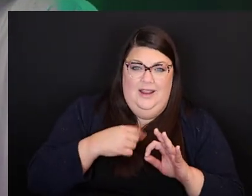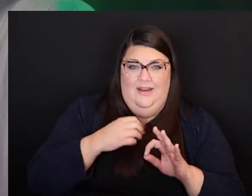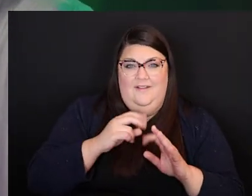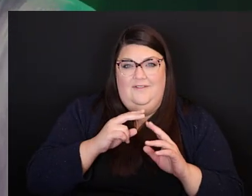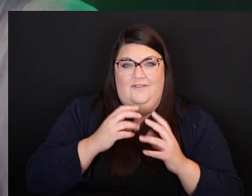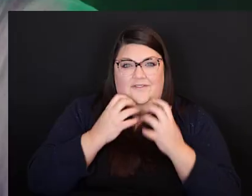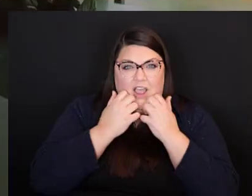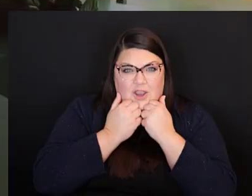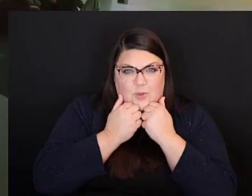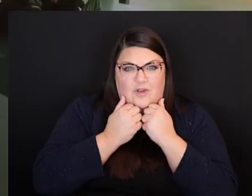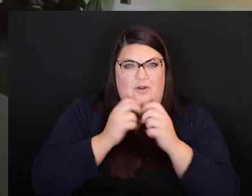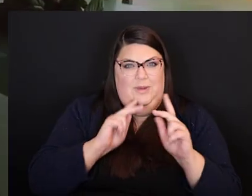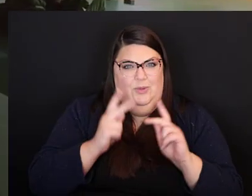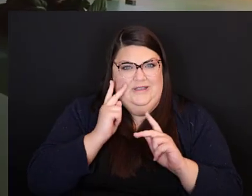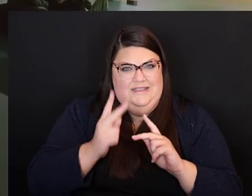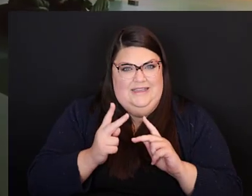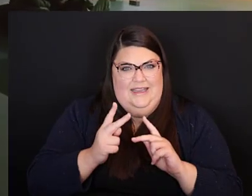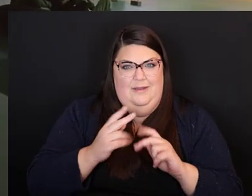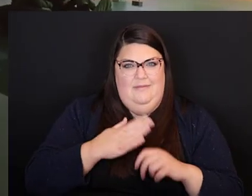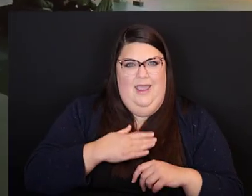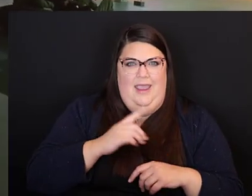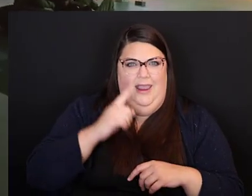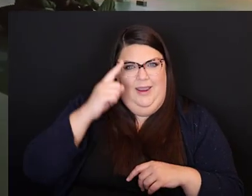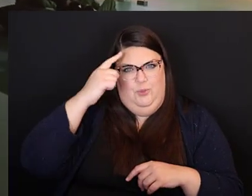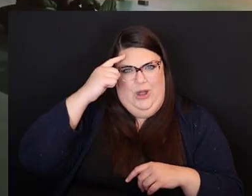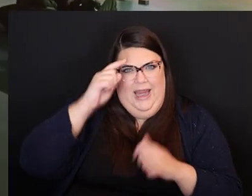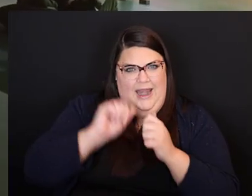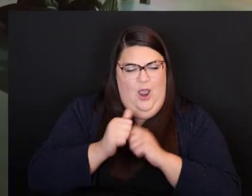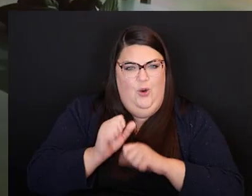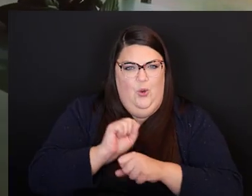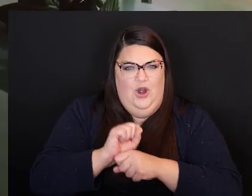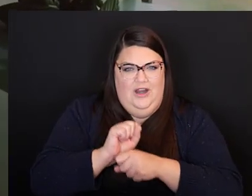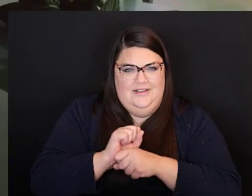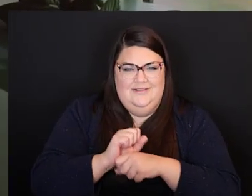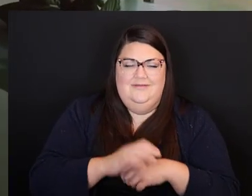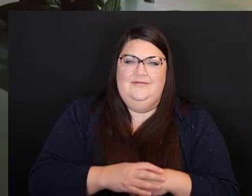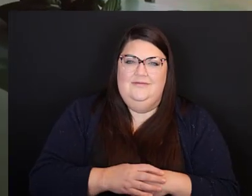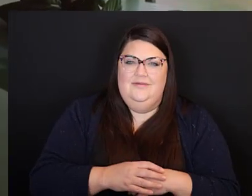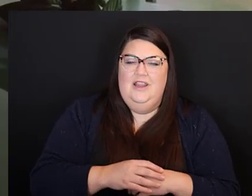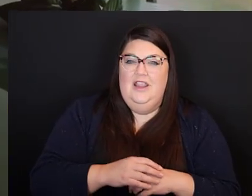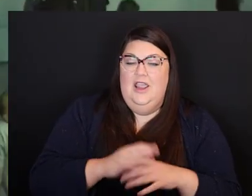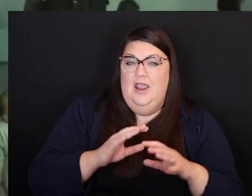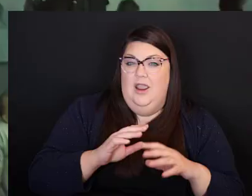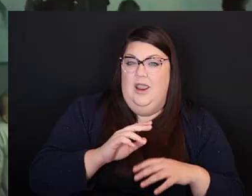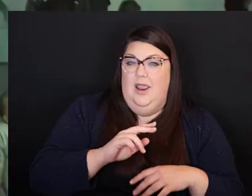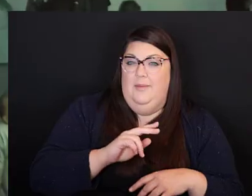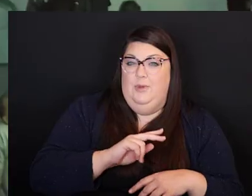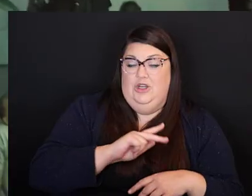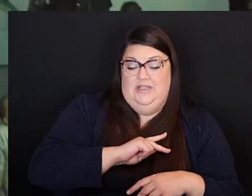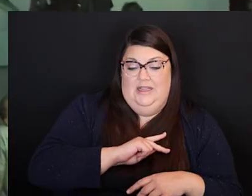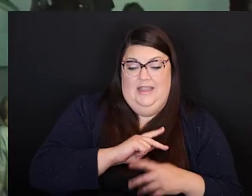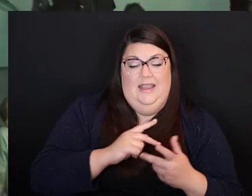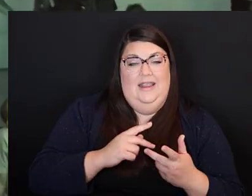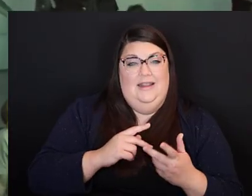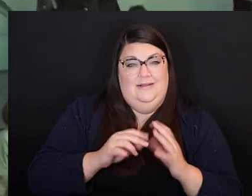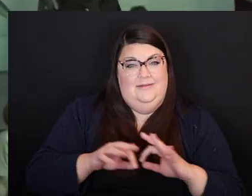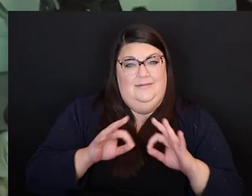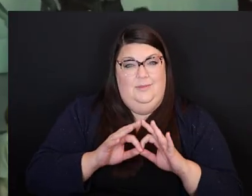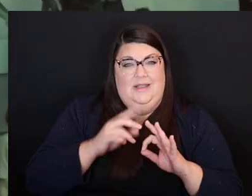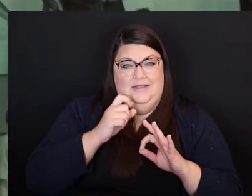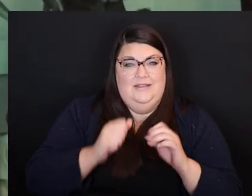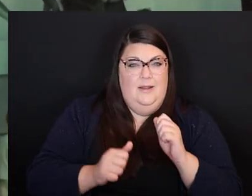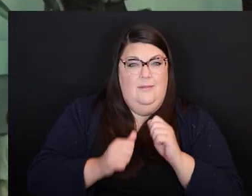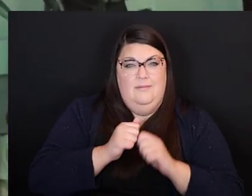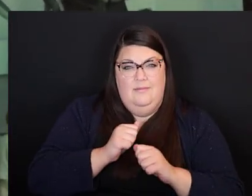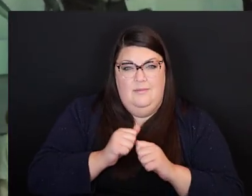here to see that and really get to know how my brain works. Personally, it's significant because it is the most